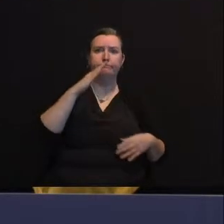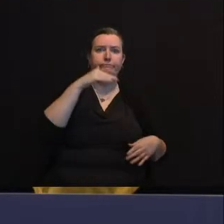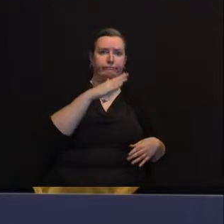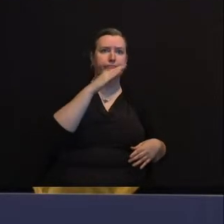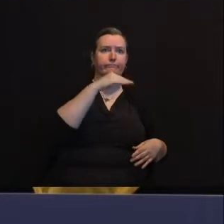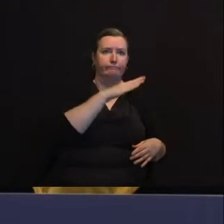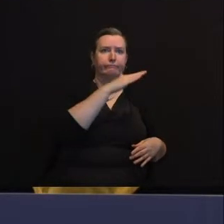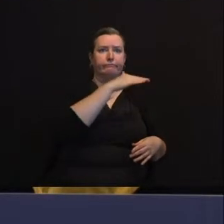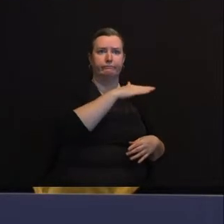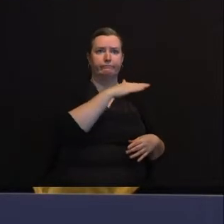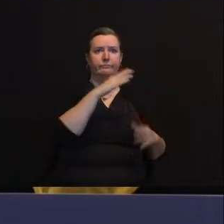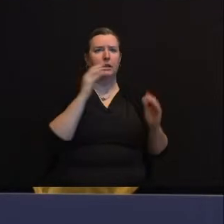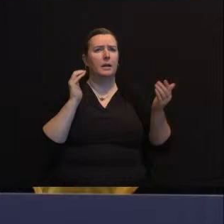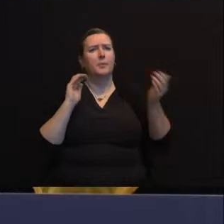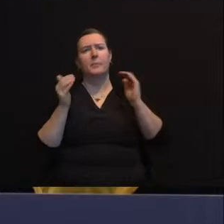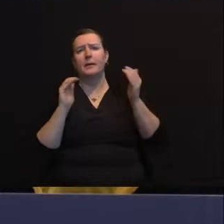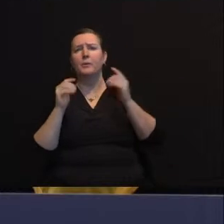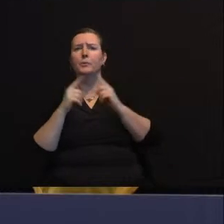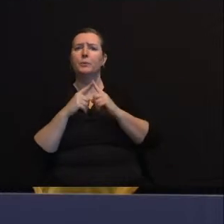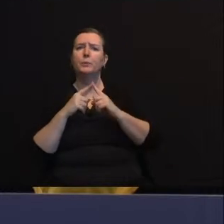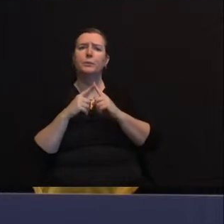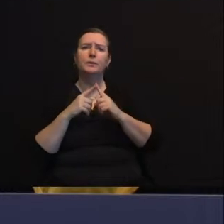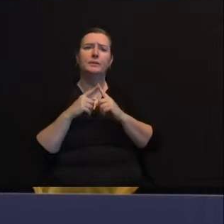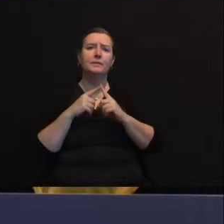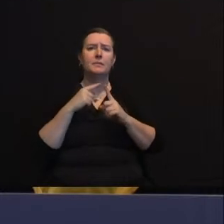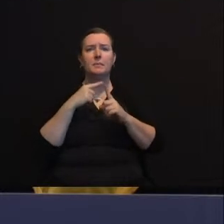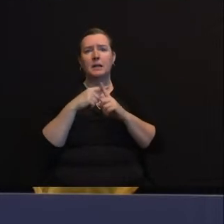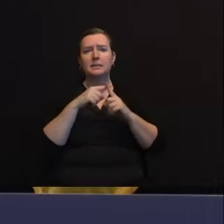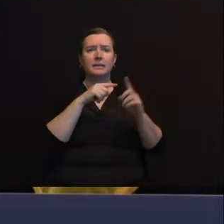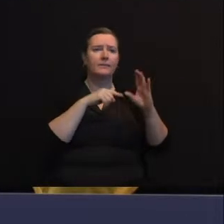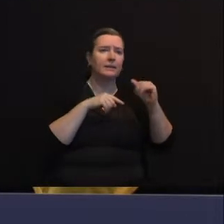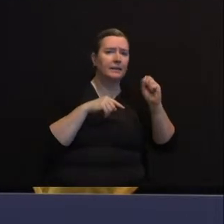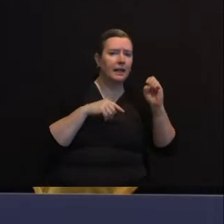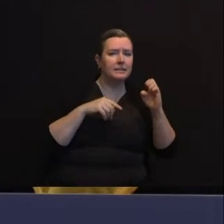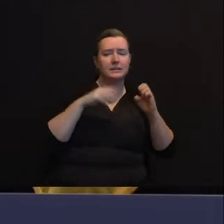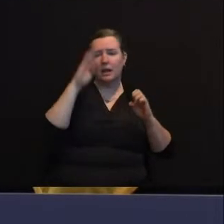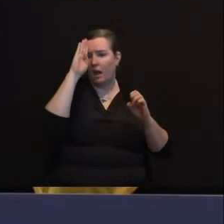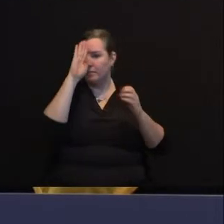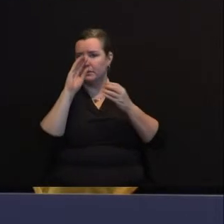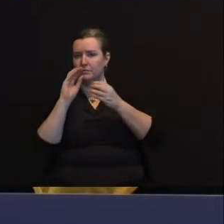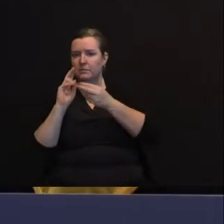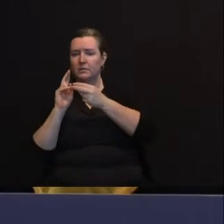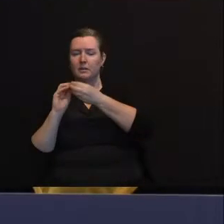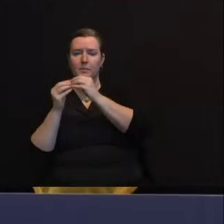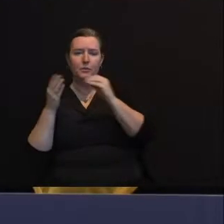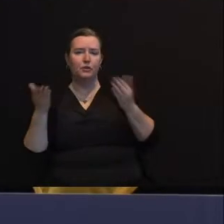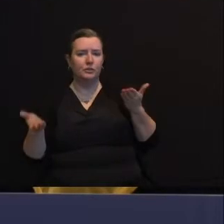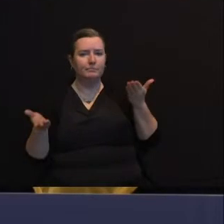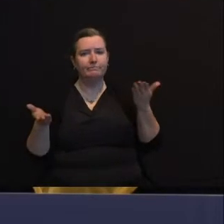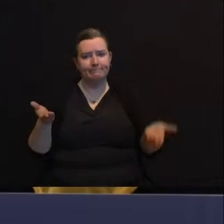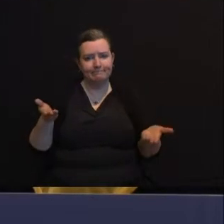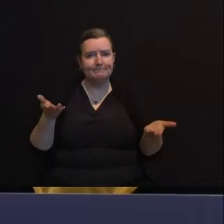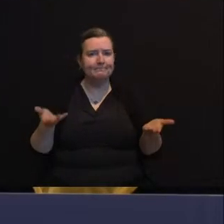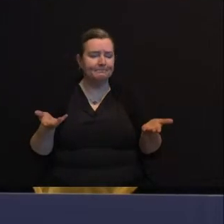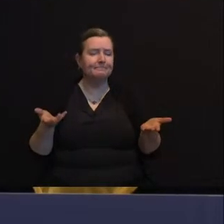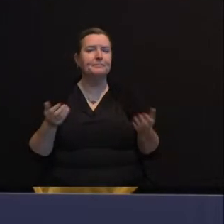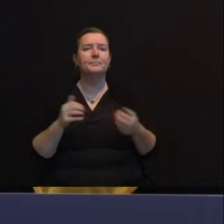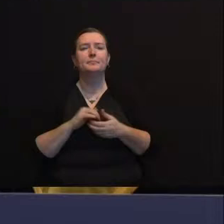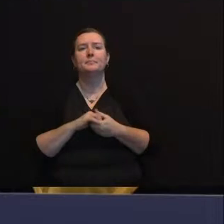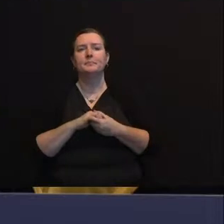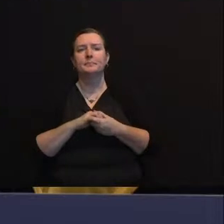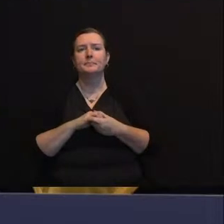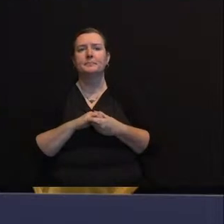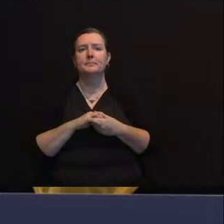versus the hospitalizations. Listen, I don't want to put you at risk, Matt, but I'd like to know where those places are, who those people are, because that does not make me